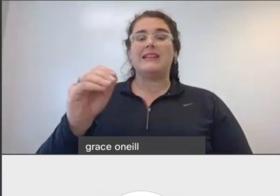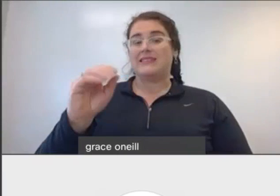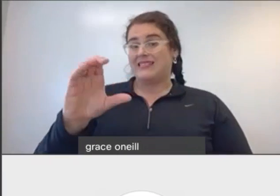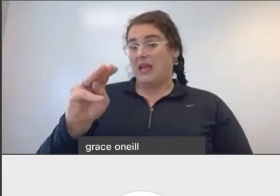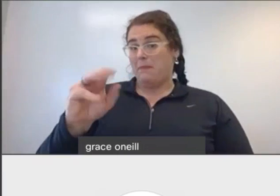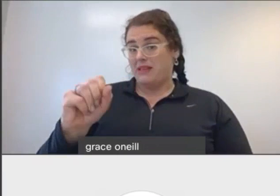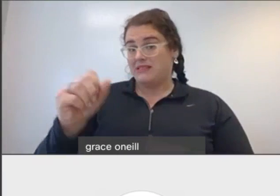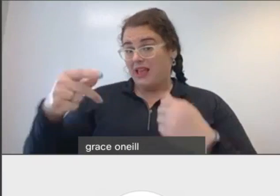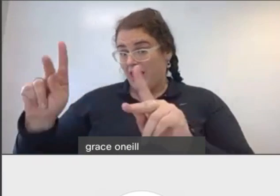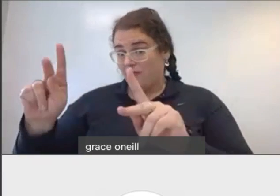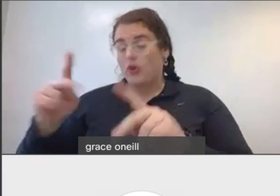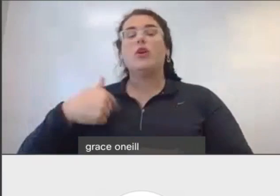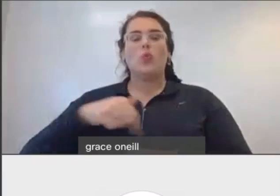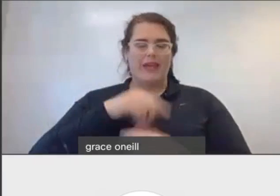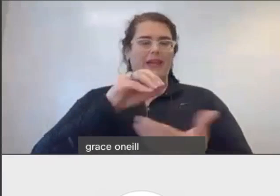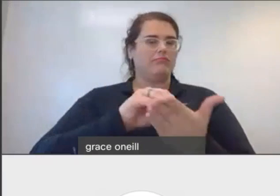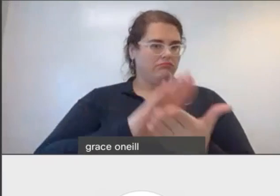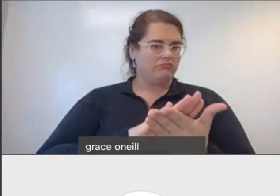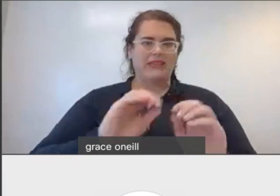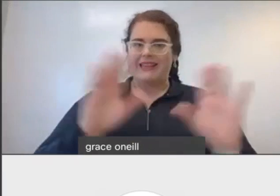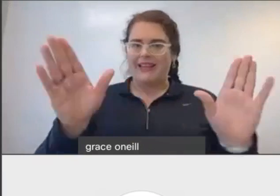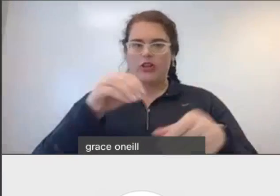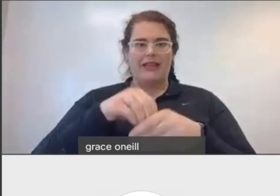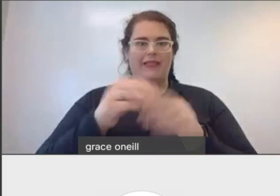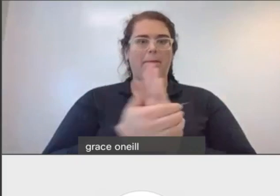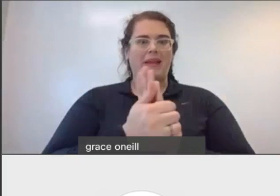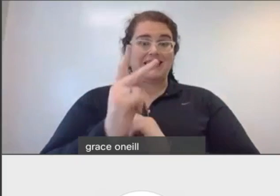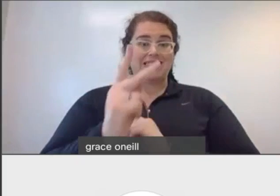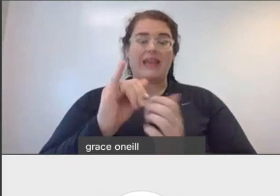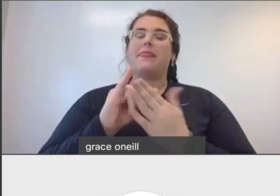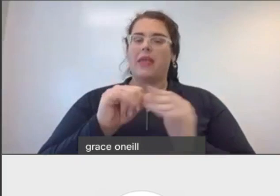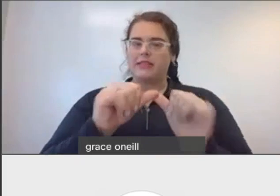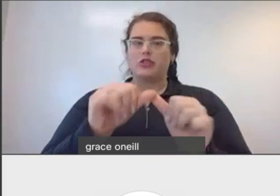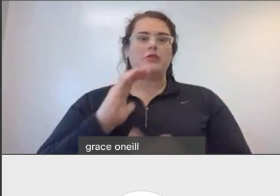it, we have stated that in our Appendix K, and it continues to be our intention.